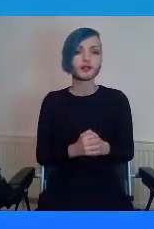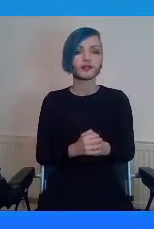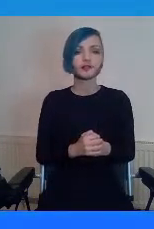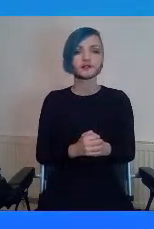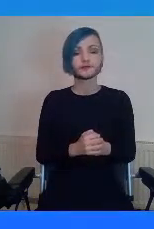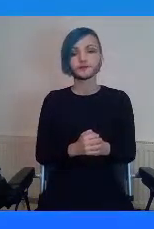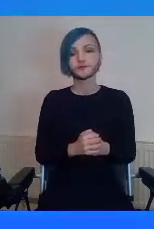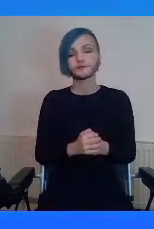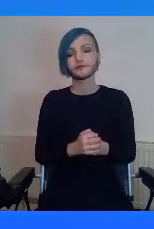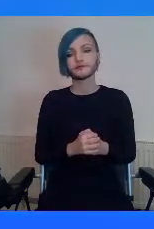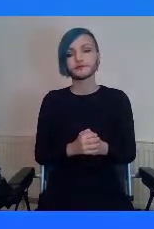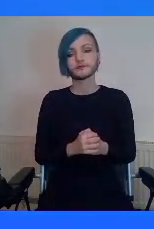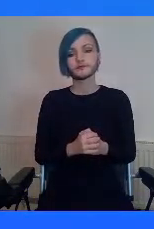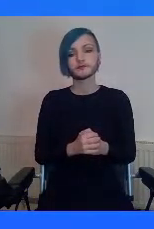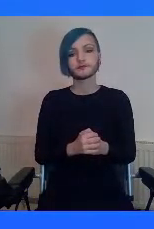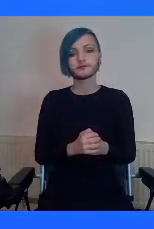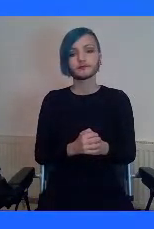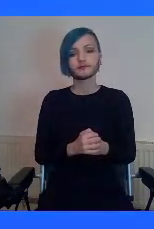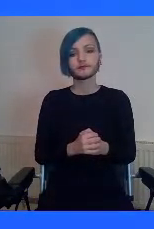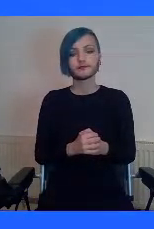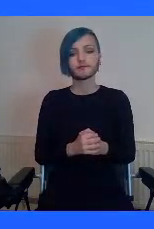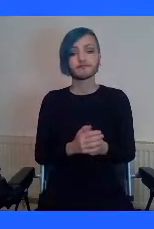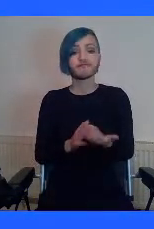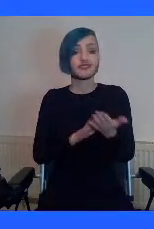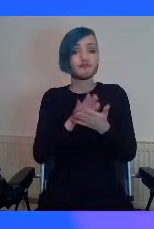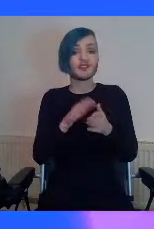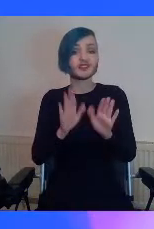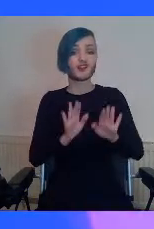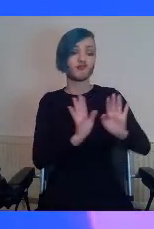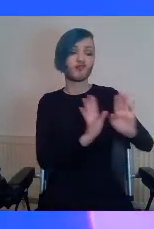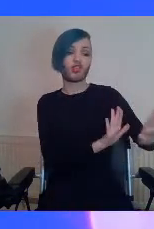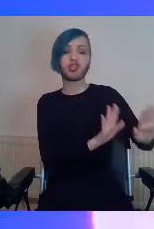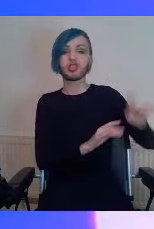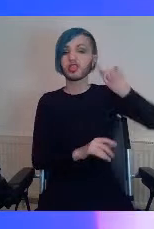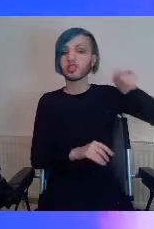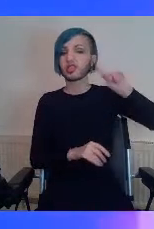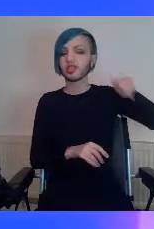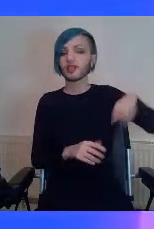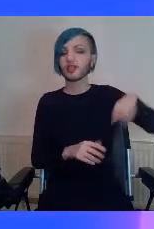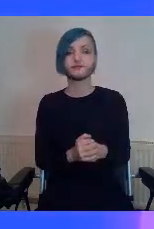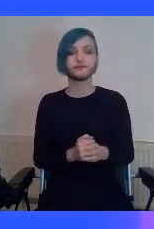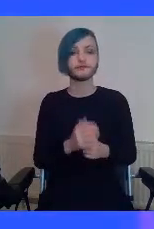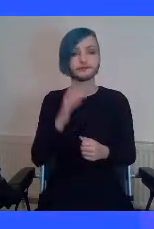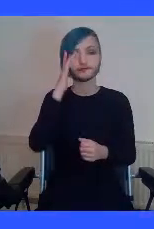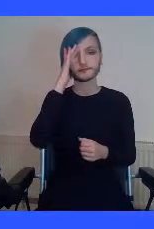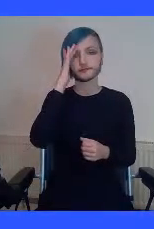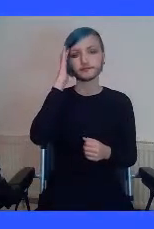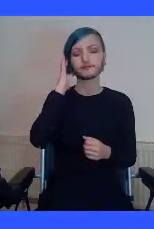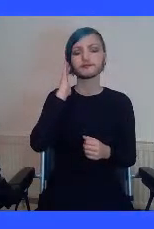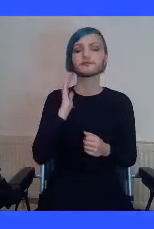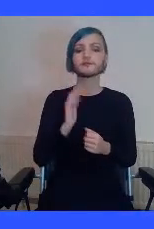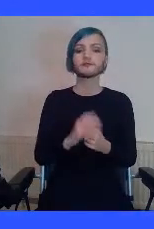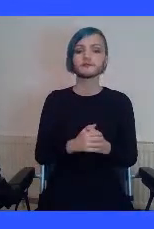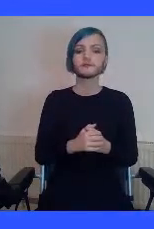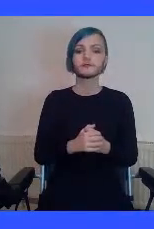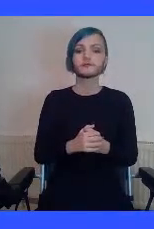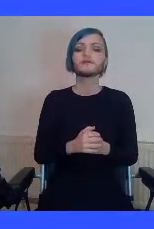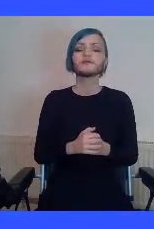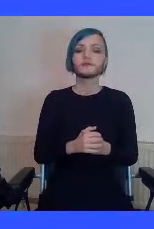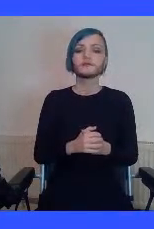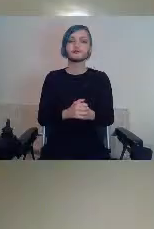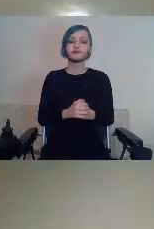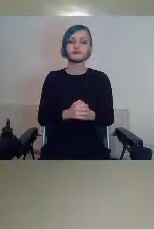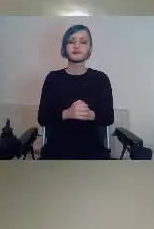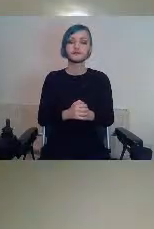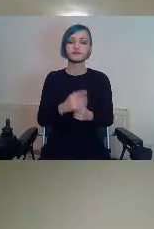we just sort of left them alone. So if I was to come in there, so what I mean, like I think, like